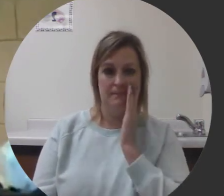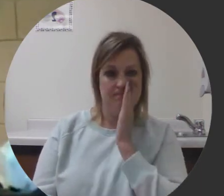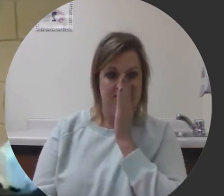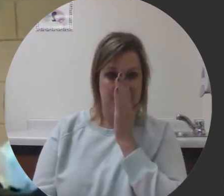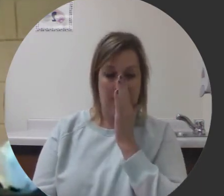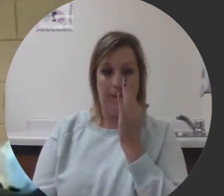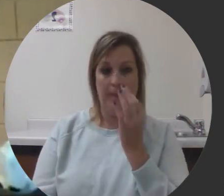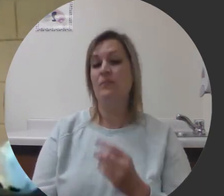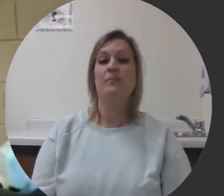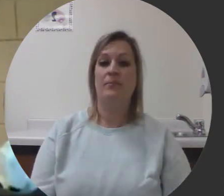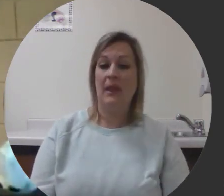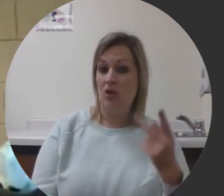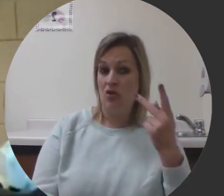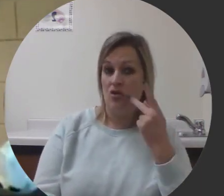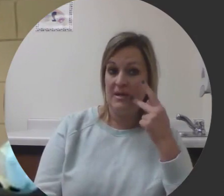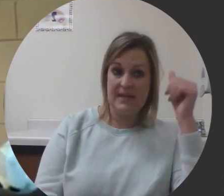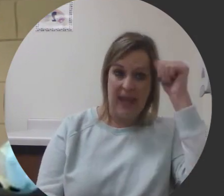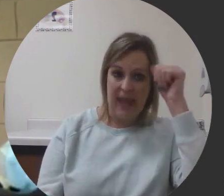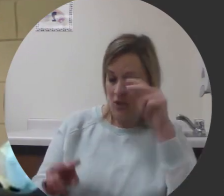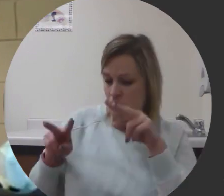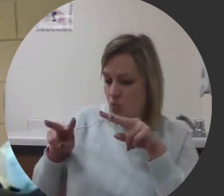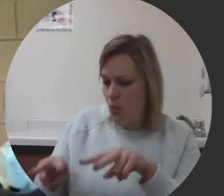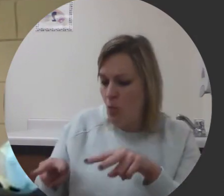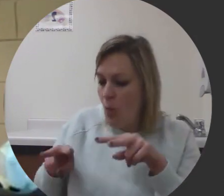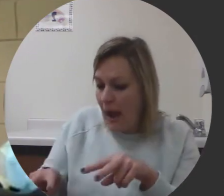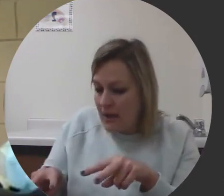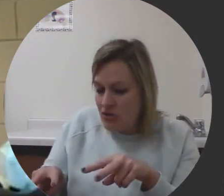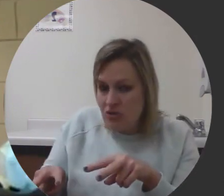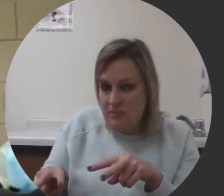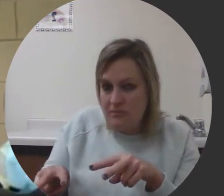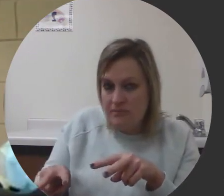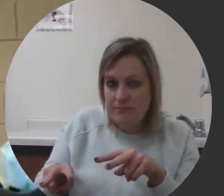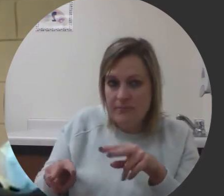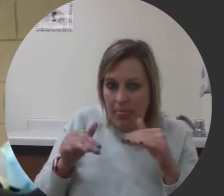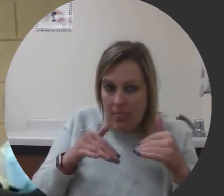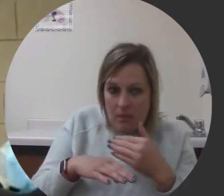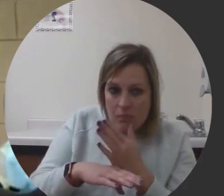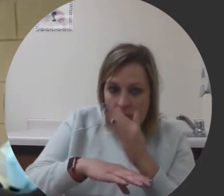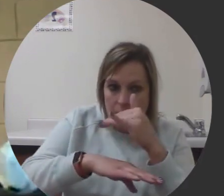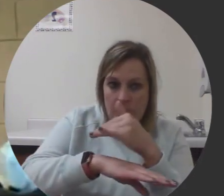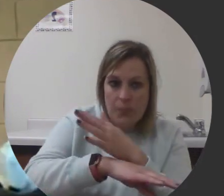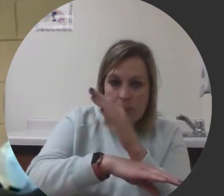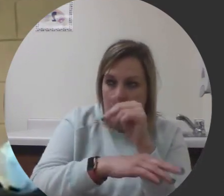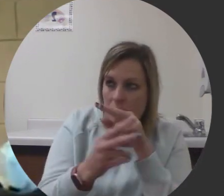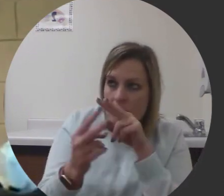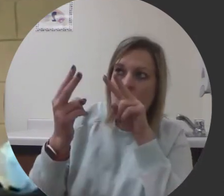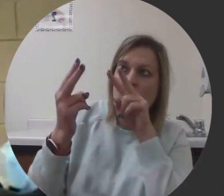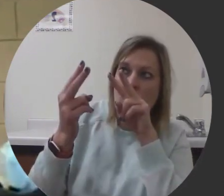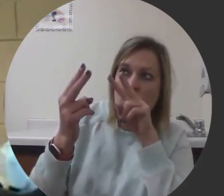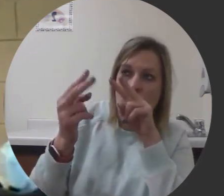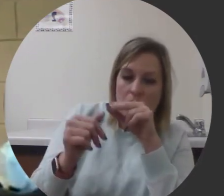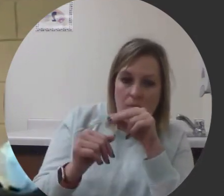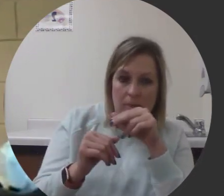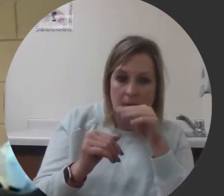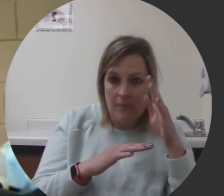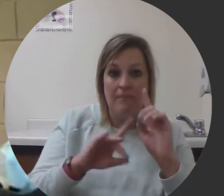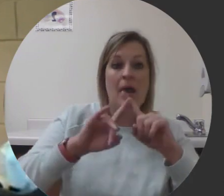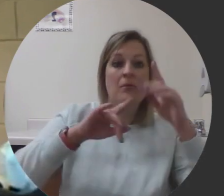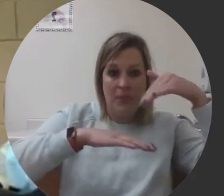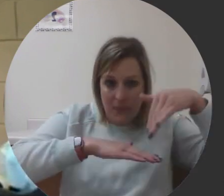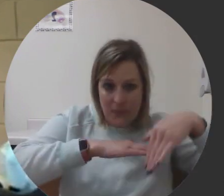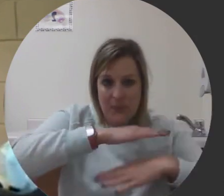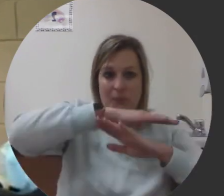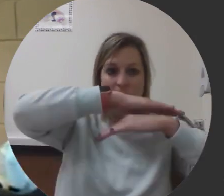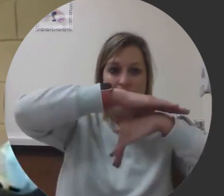Now, as Kirsty and Angus watched, the creature, which had been eyeing them in silence, dived with a plop, swam underwater with